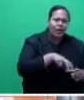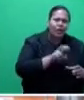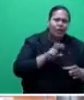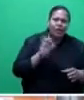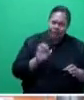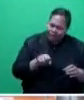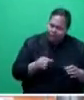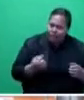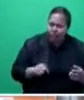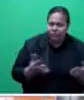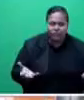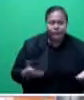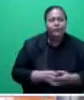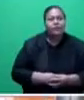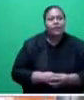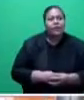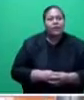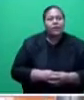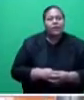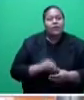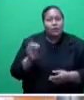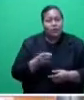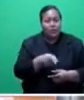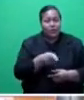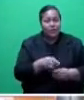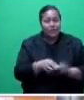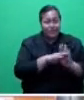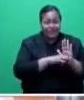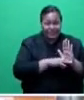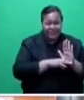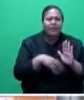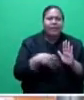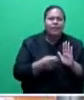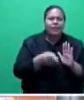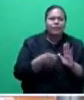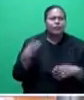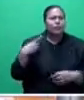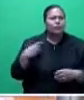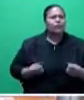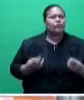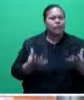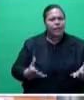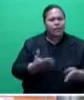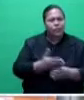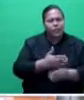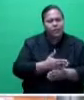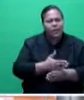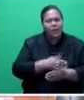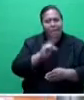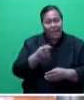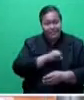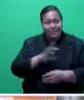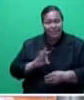24 of the Employment Relations Act sets out an employer's duty to provide work unless the worker has broken his or her